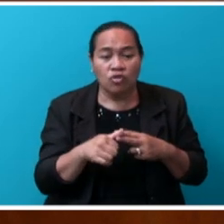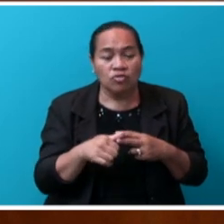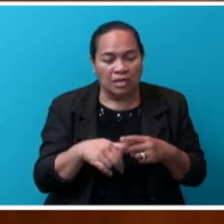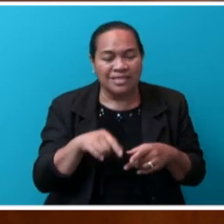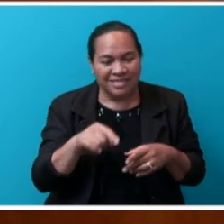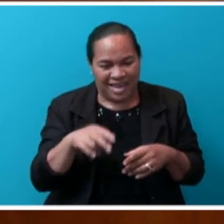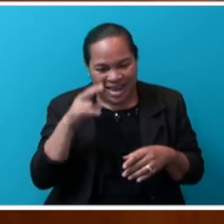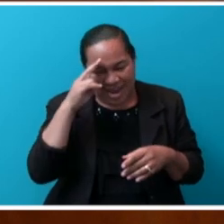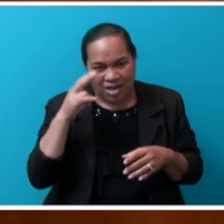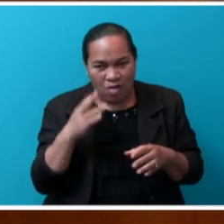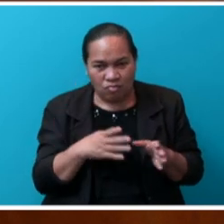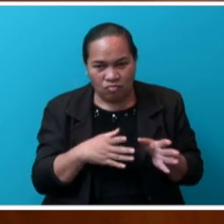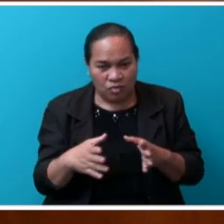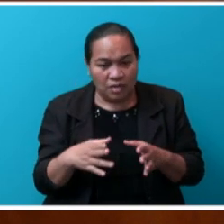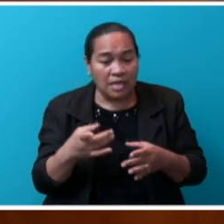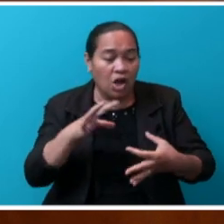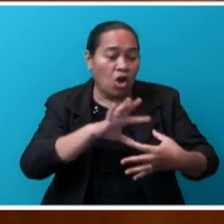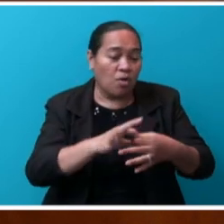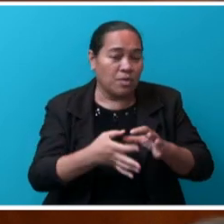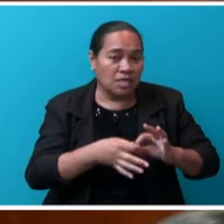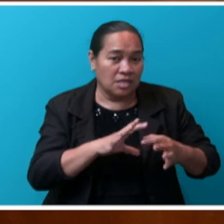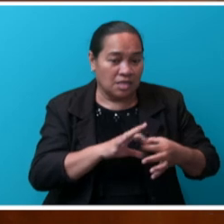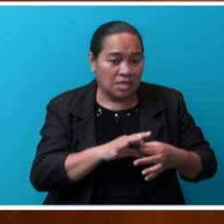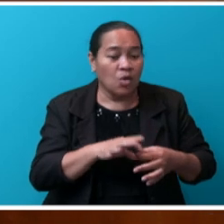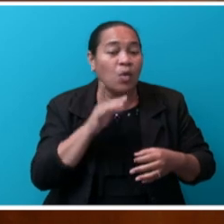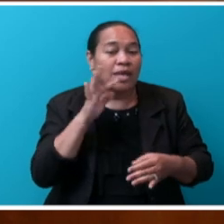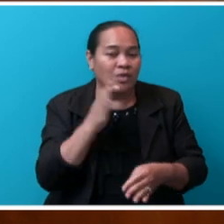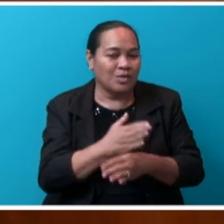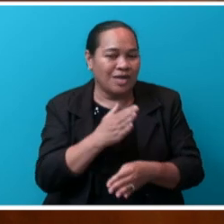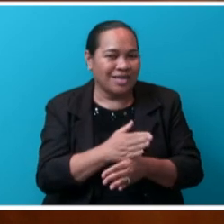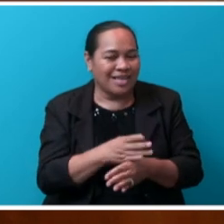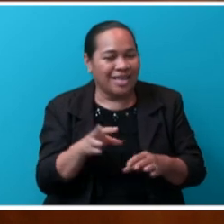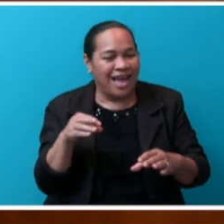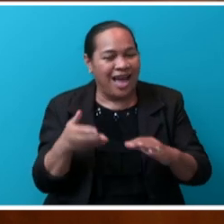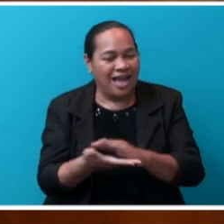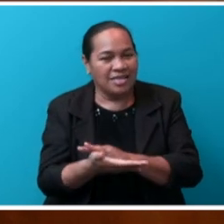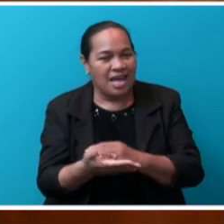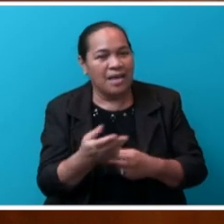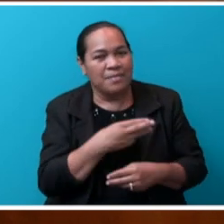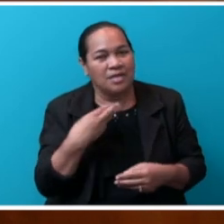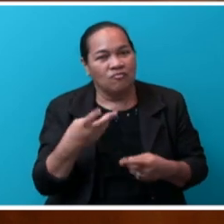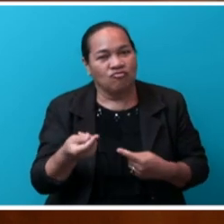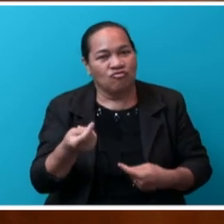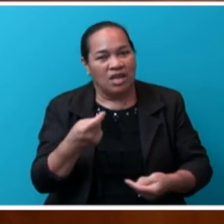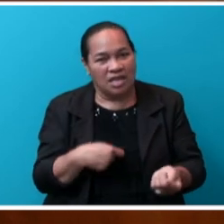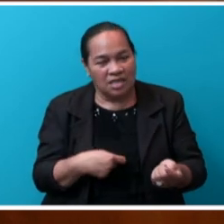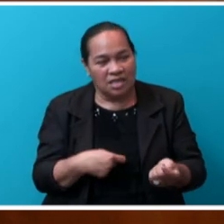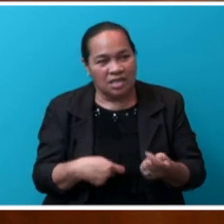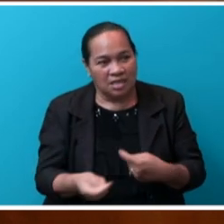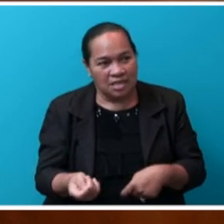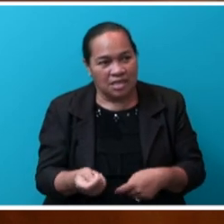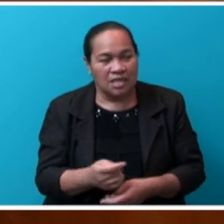of the cooperative businesses during his tenure as Minister responsible for trade, cooperatives, MSMEs